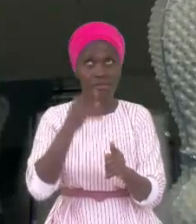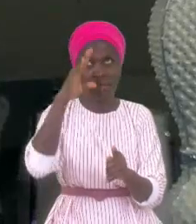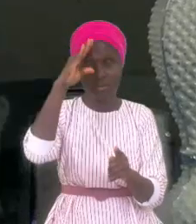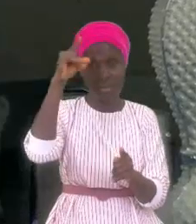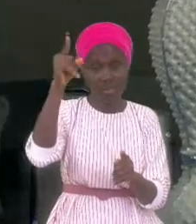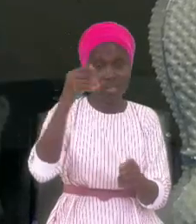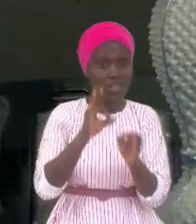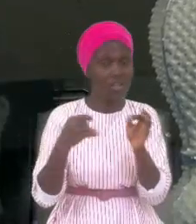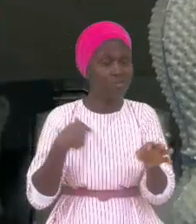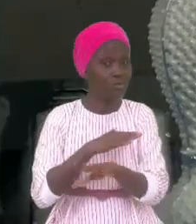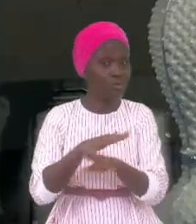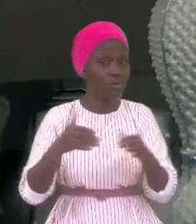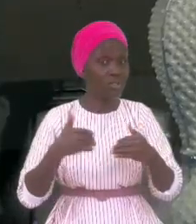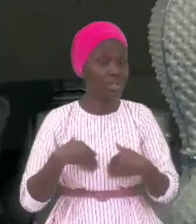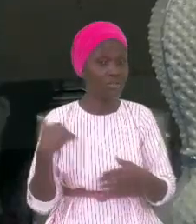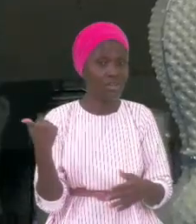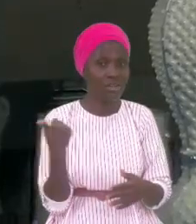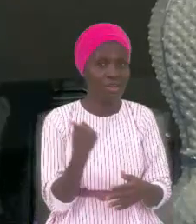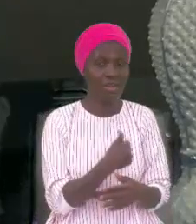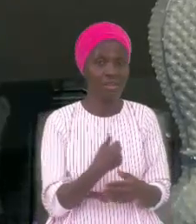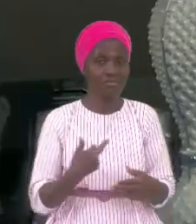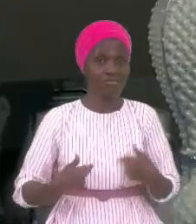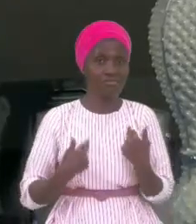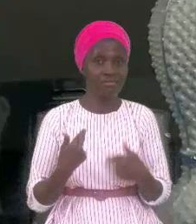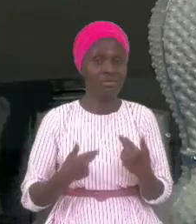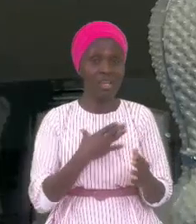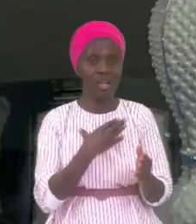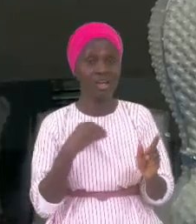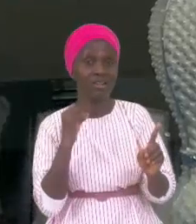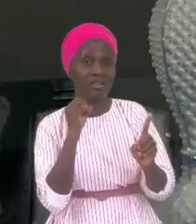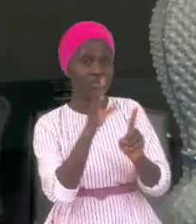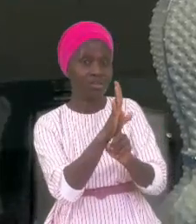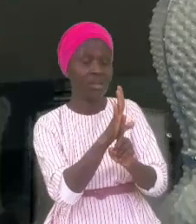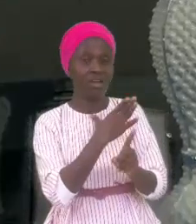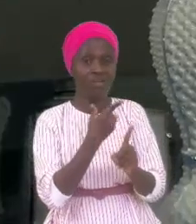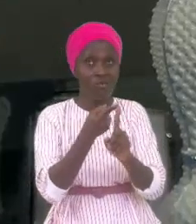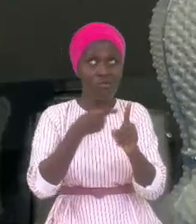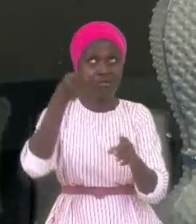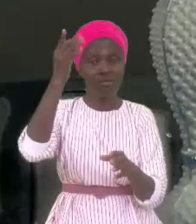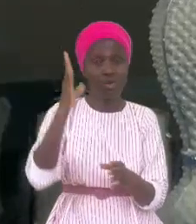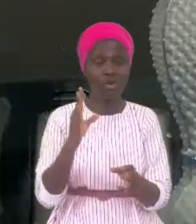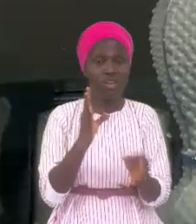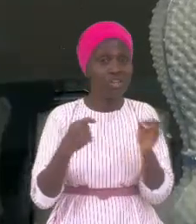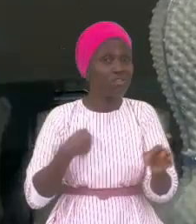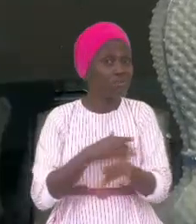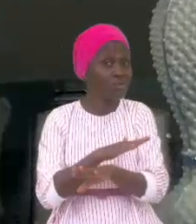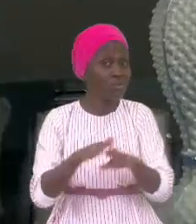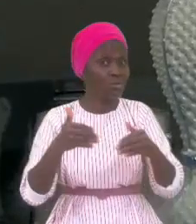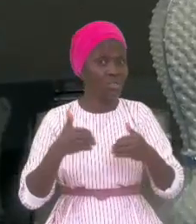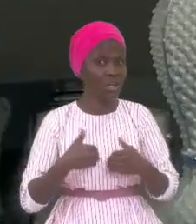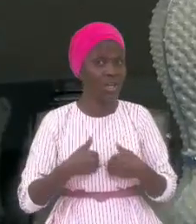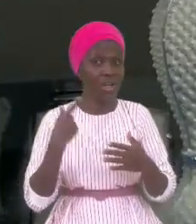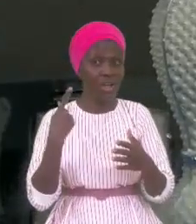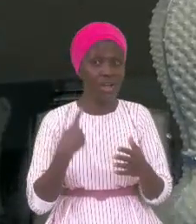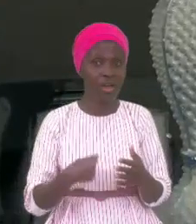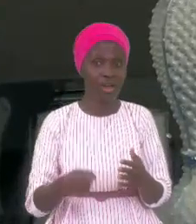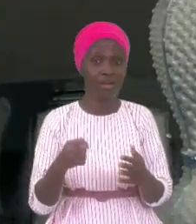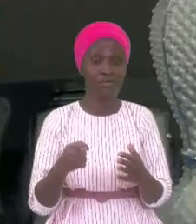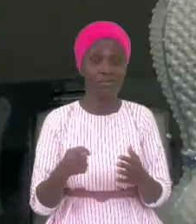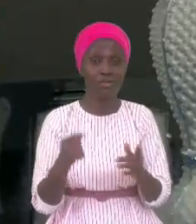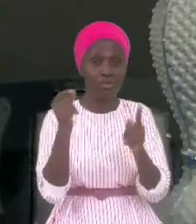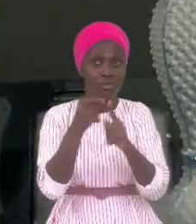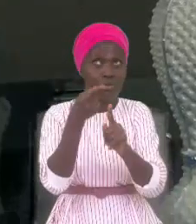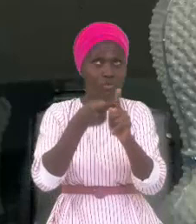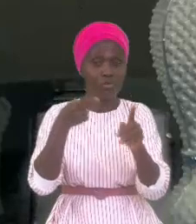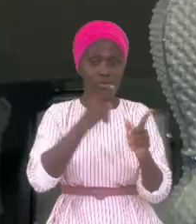if we don't have illumination, enlightenment from God, if we do not have the word that we know from our heart of hearts, here